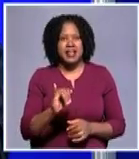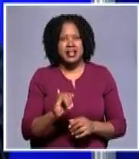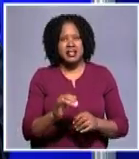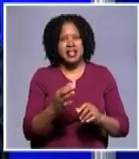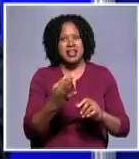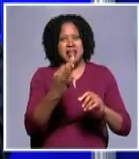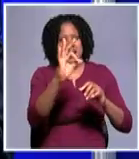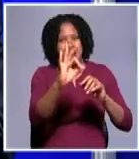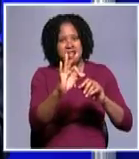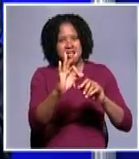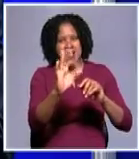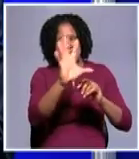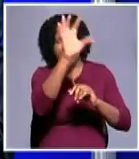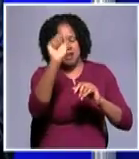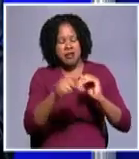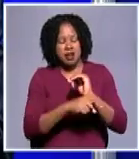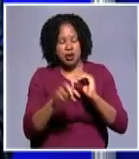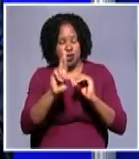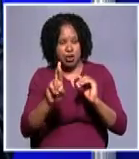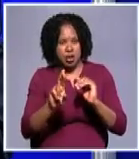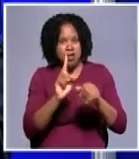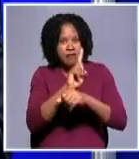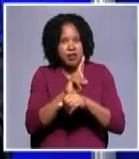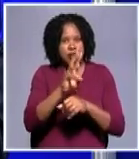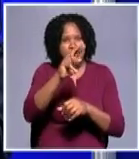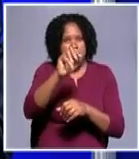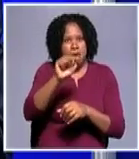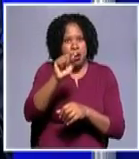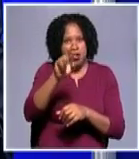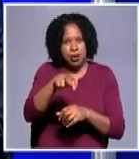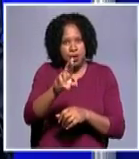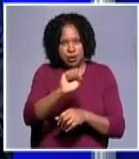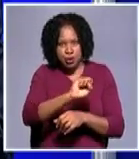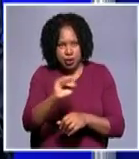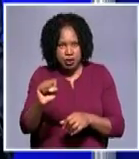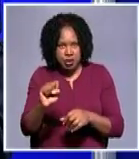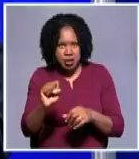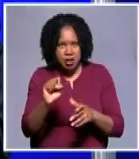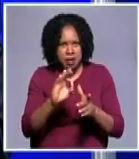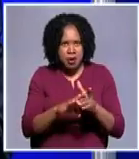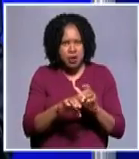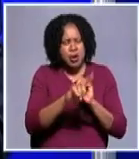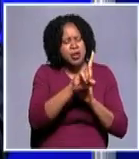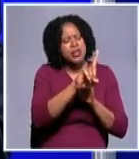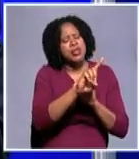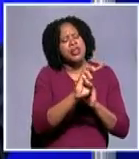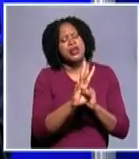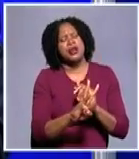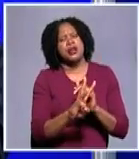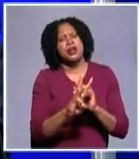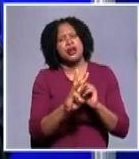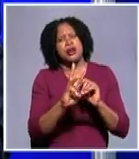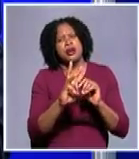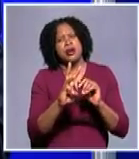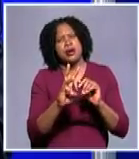African region, mm-hmm. where the first is Mauritius, which has about over 13 per